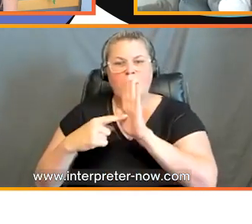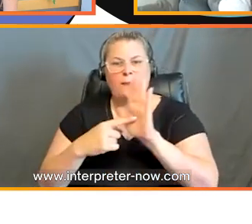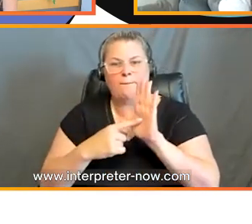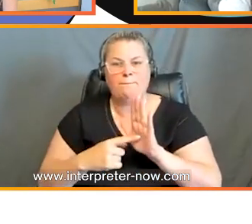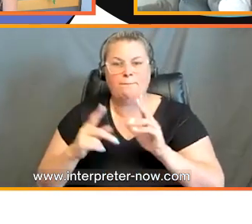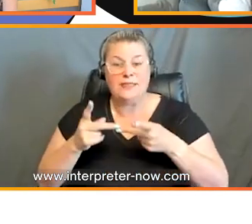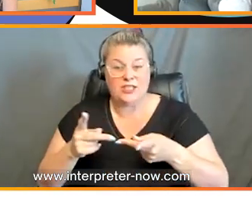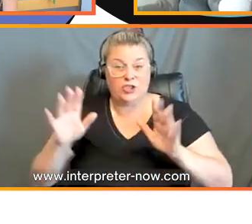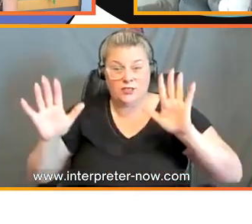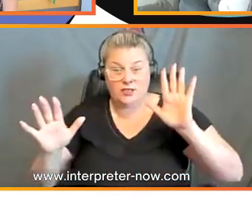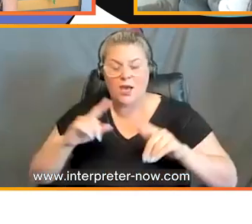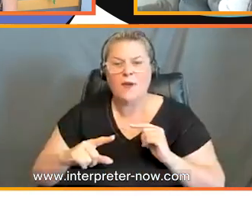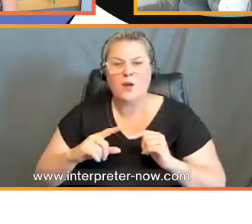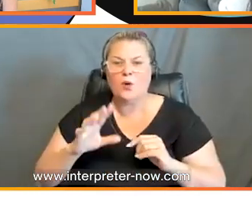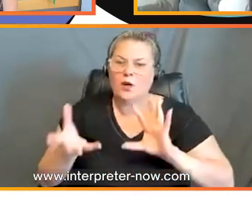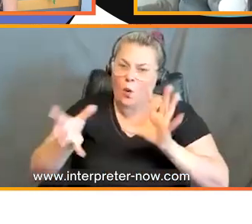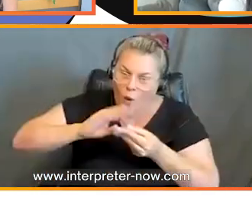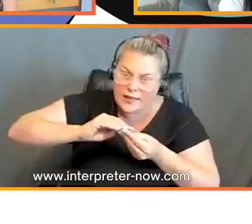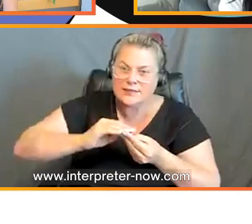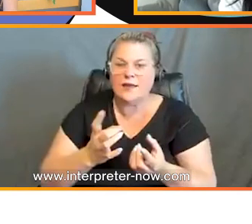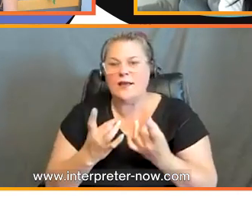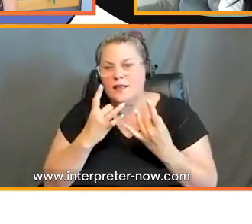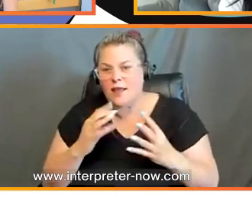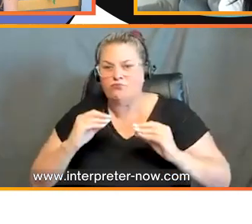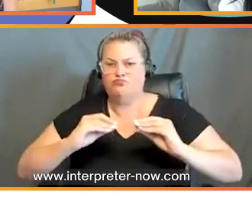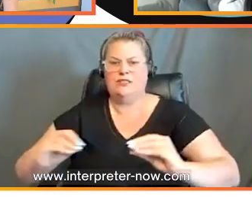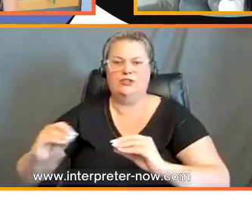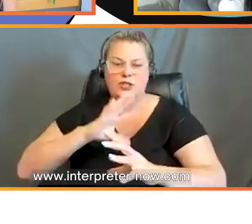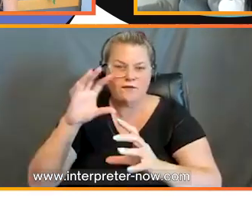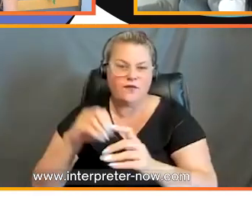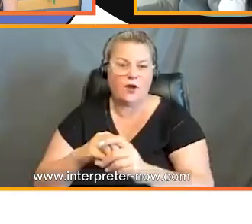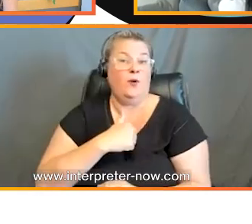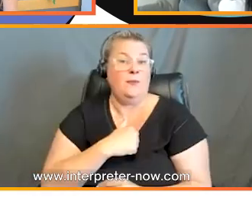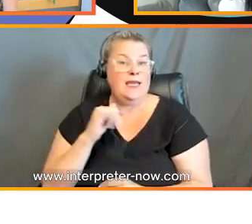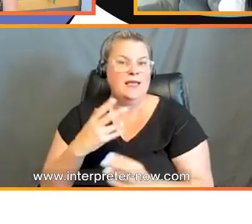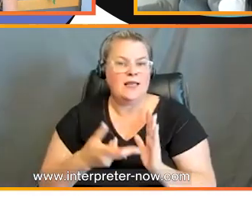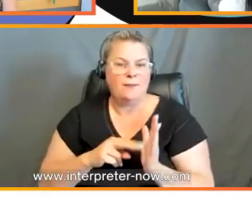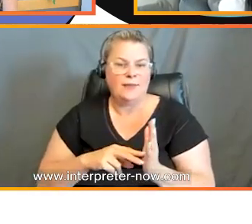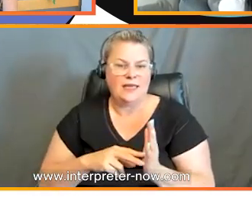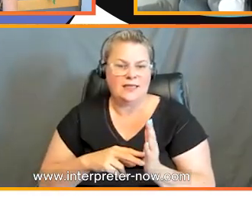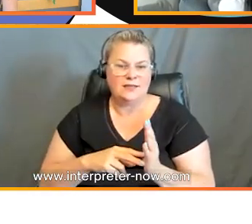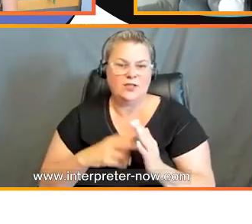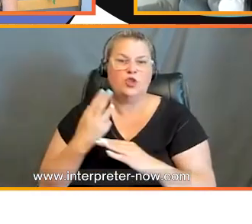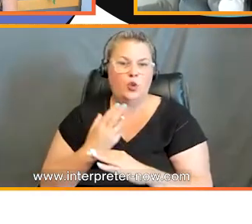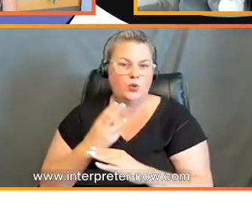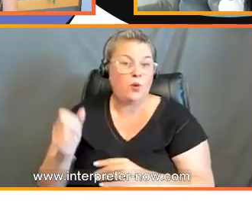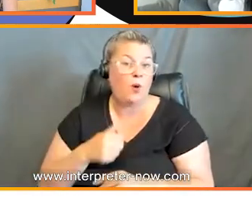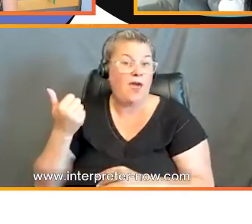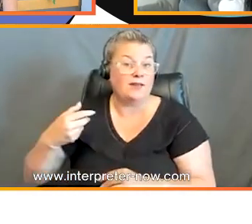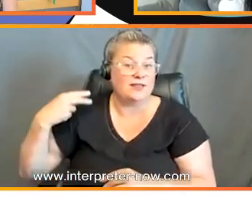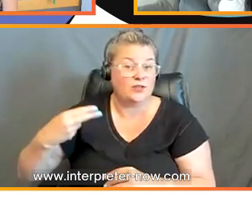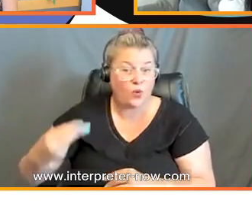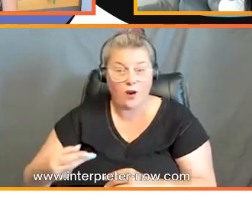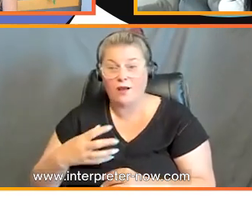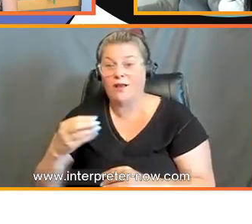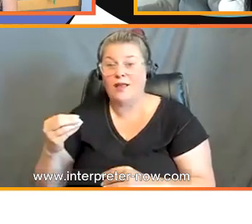holistic way of life that we're teaching, and so much more. For me, that's what it means to use someone else's